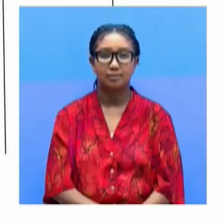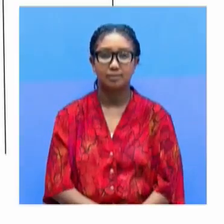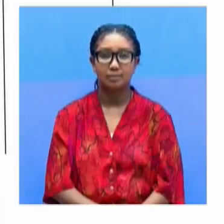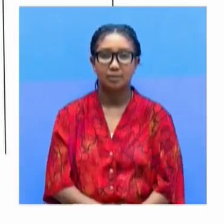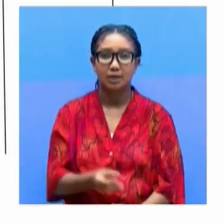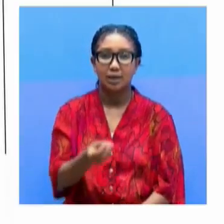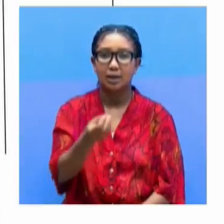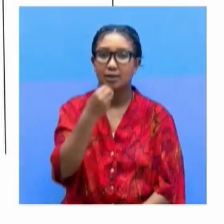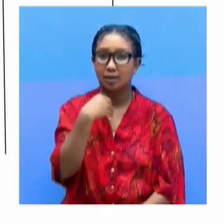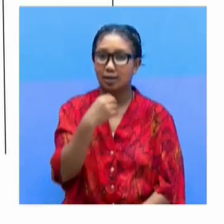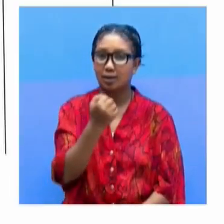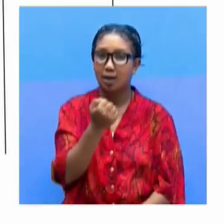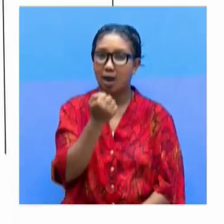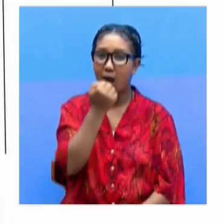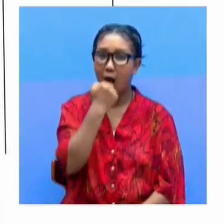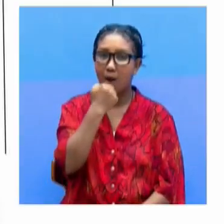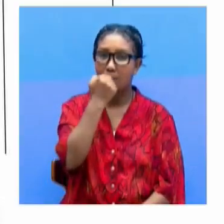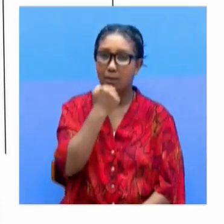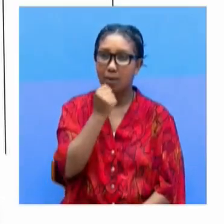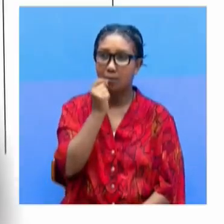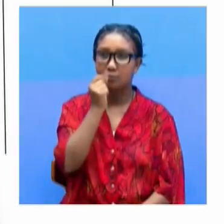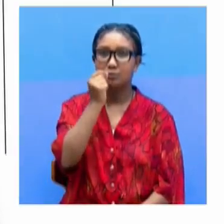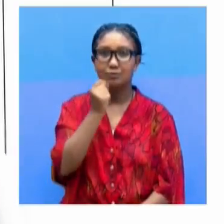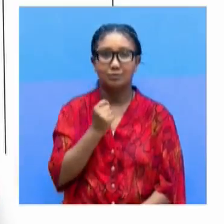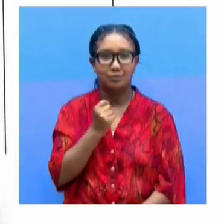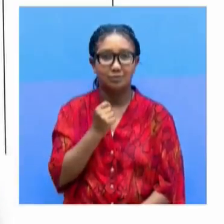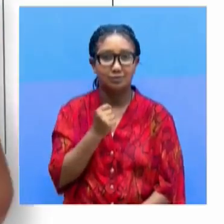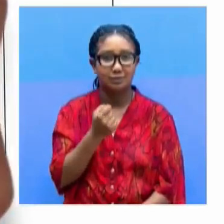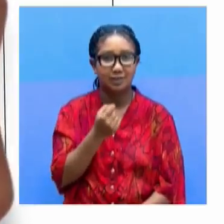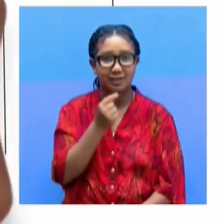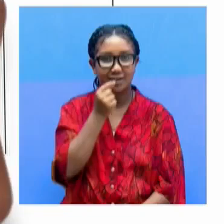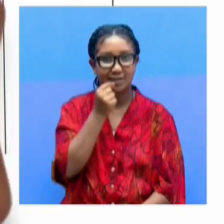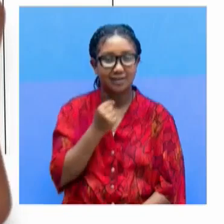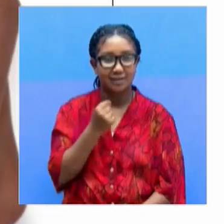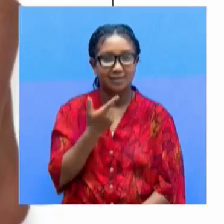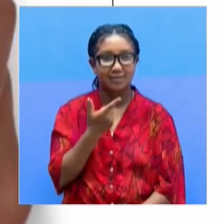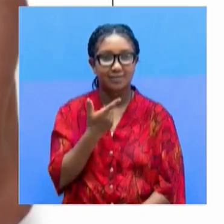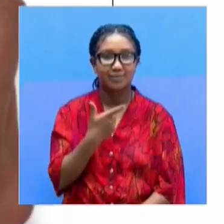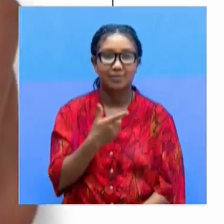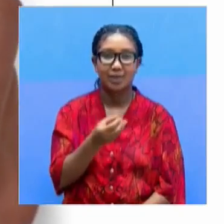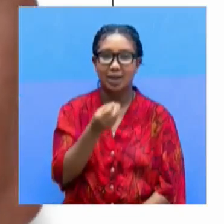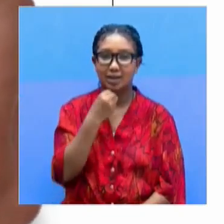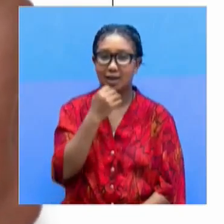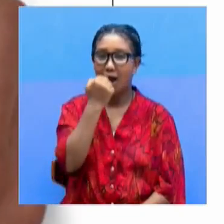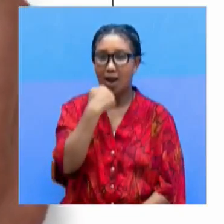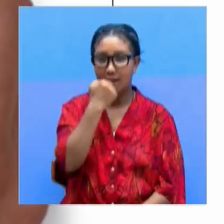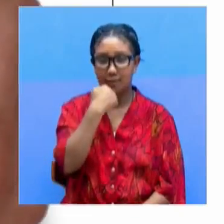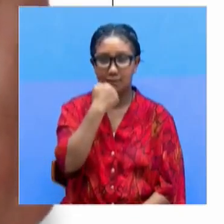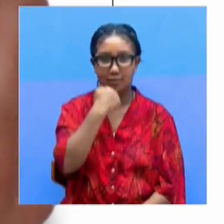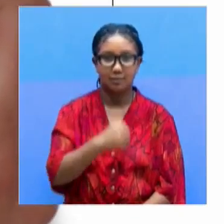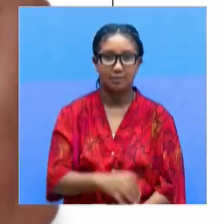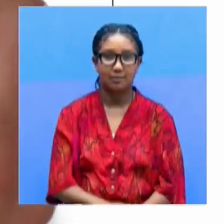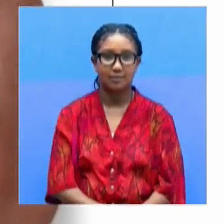eating an apple. Eating an apple.